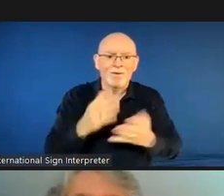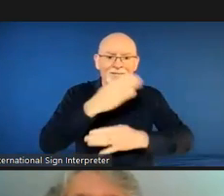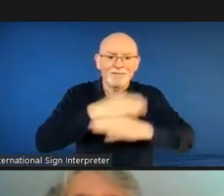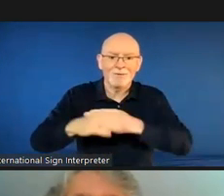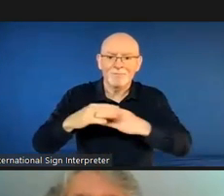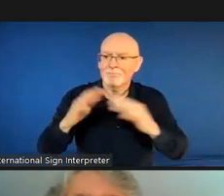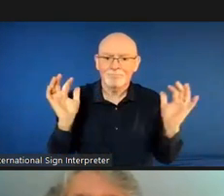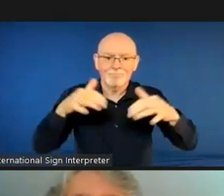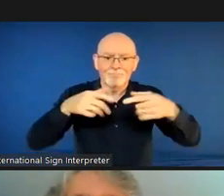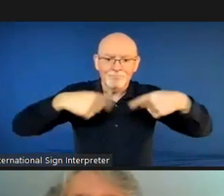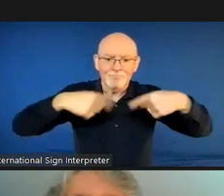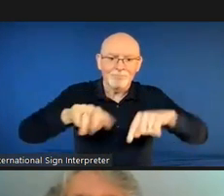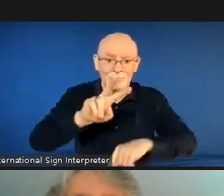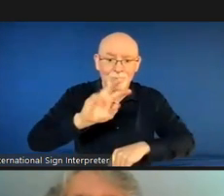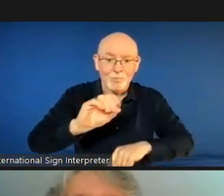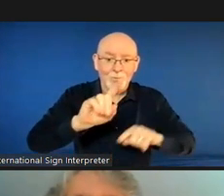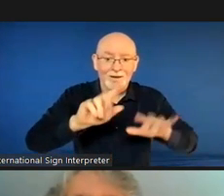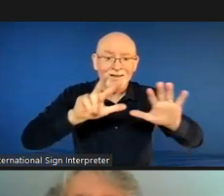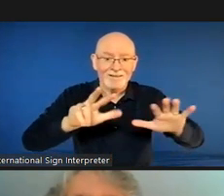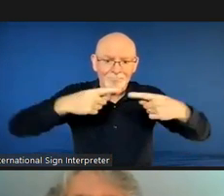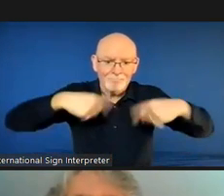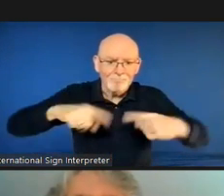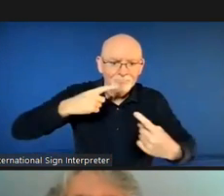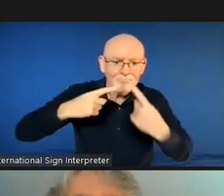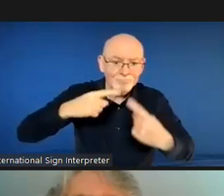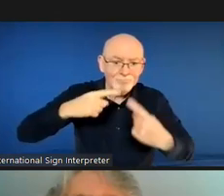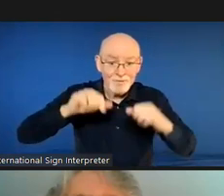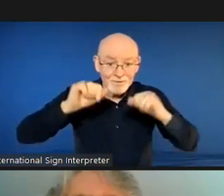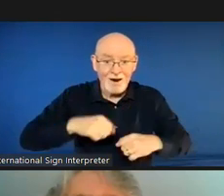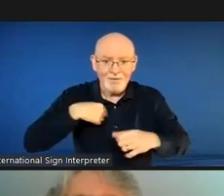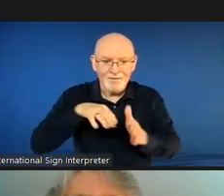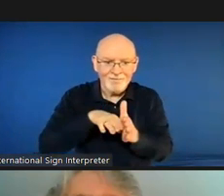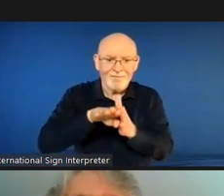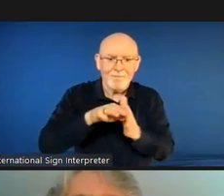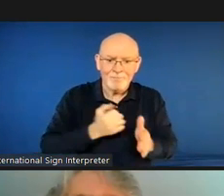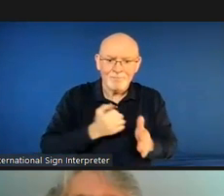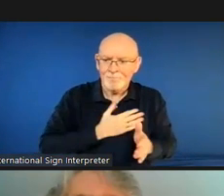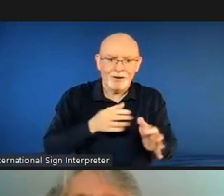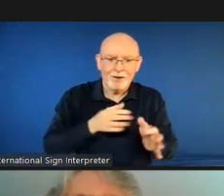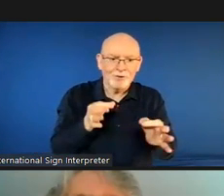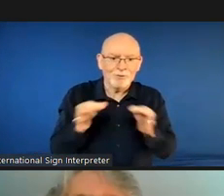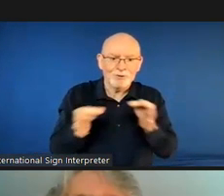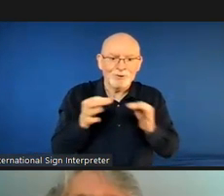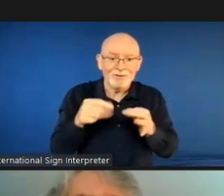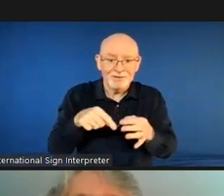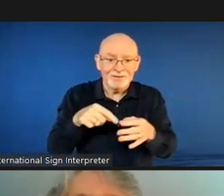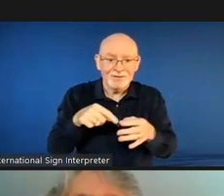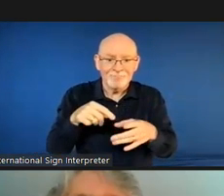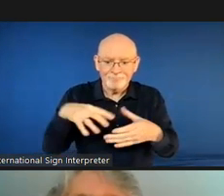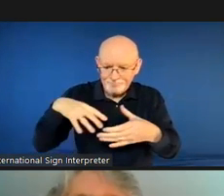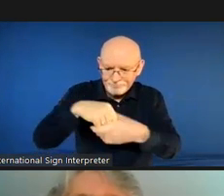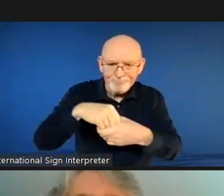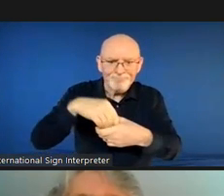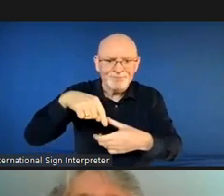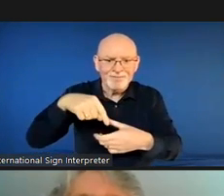inclusion strategy. And so there are moments that you have to capitalise on. And I think there's one at the moment for girls'